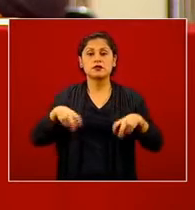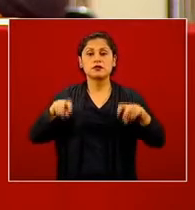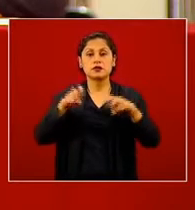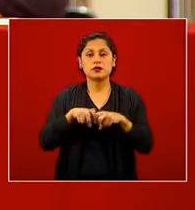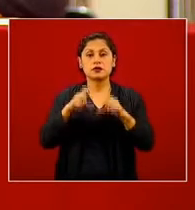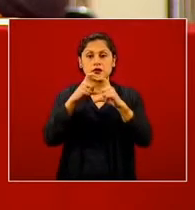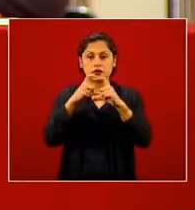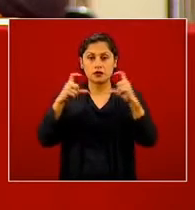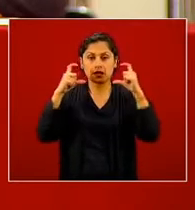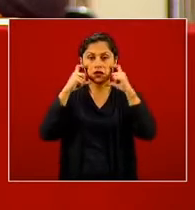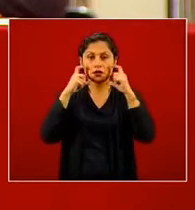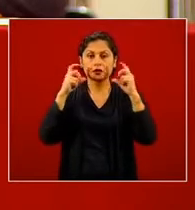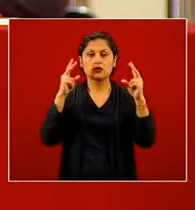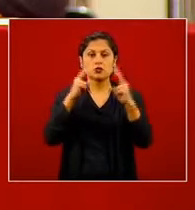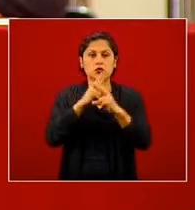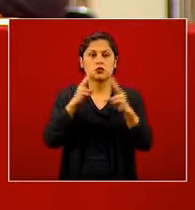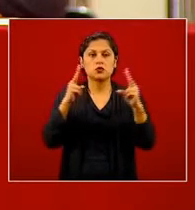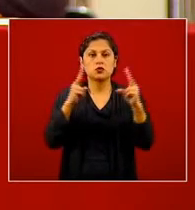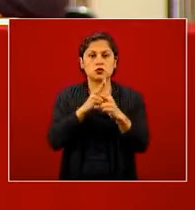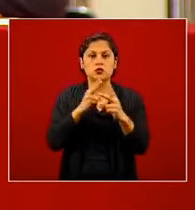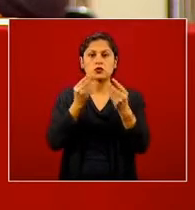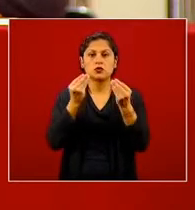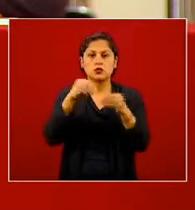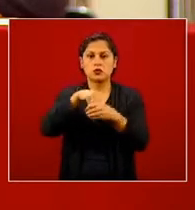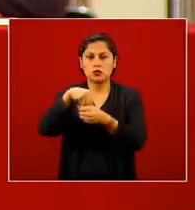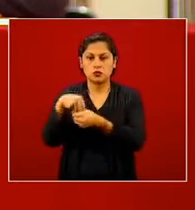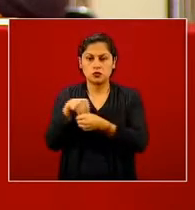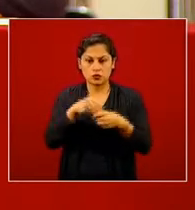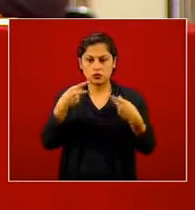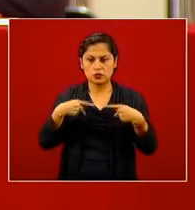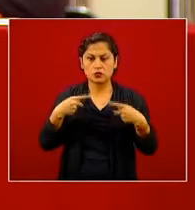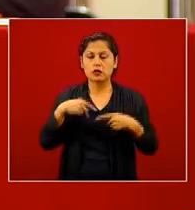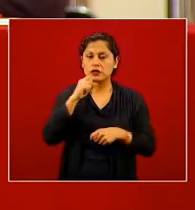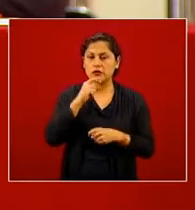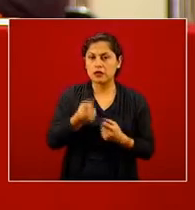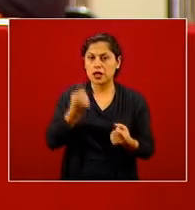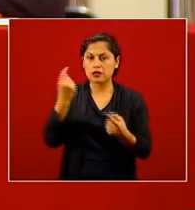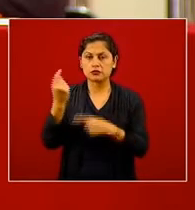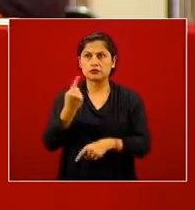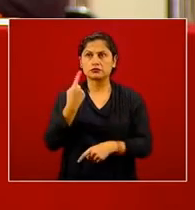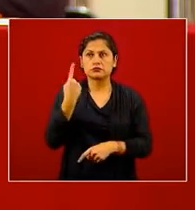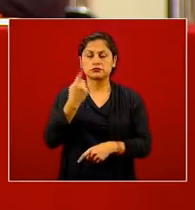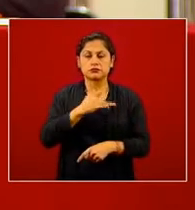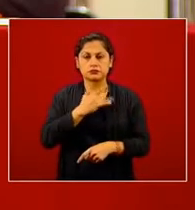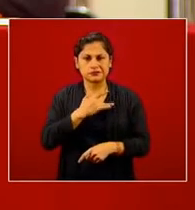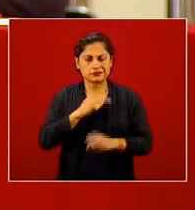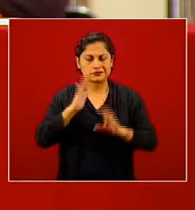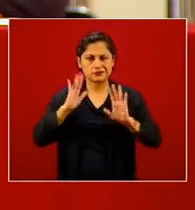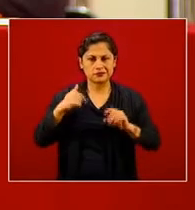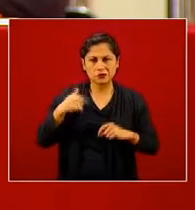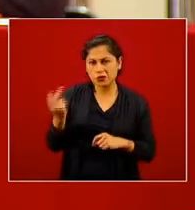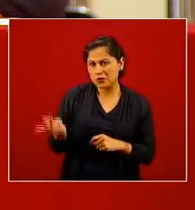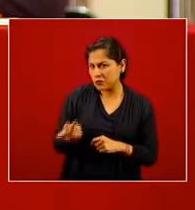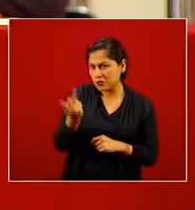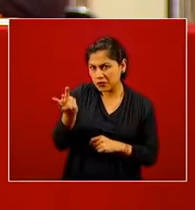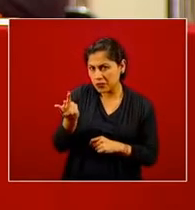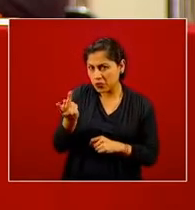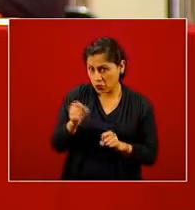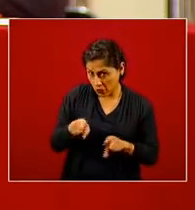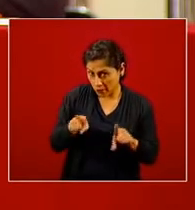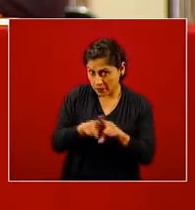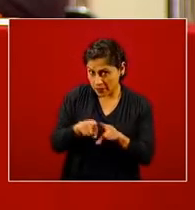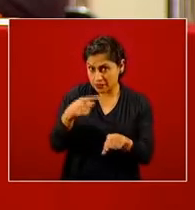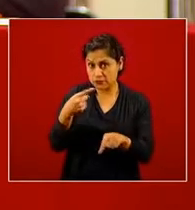mask. People in the public space are saying that they sometimes they feel some difficulty, shortness of breath when they are wearing this mask, their